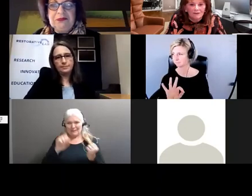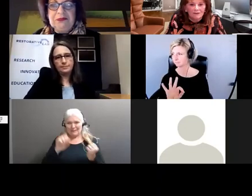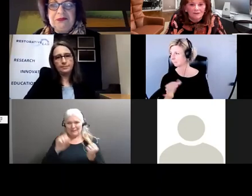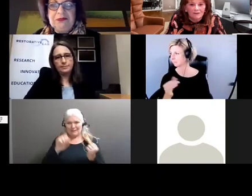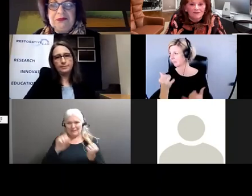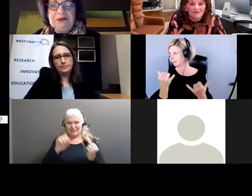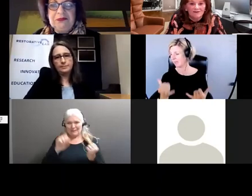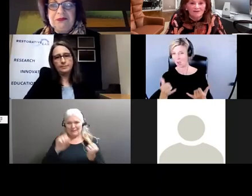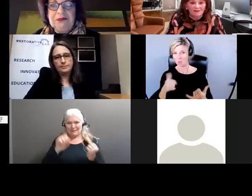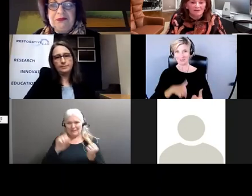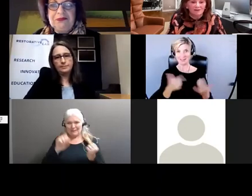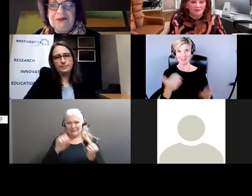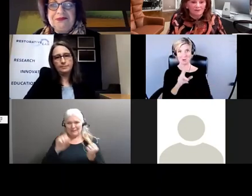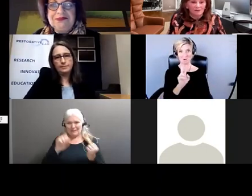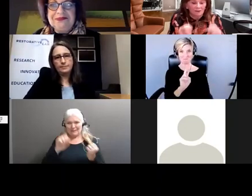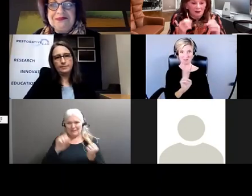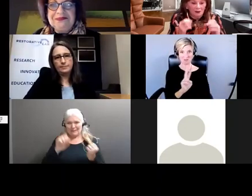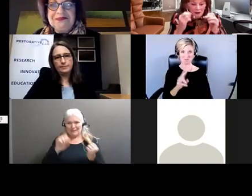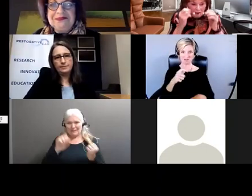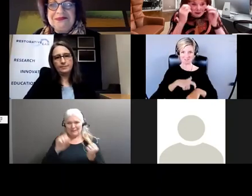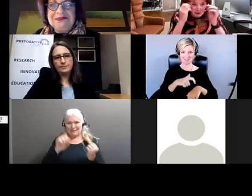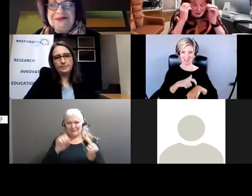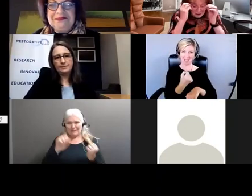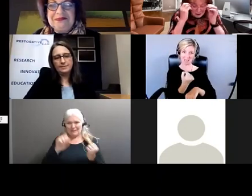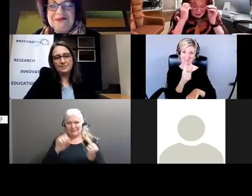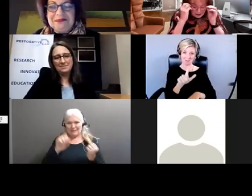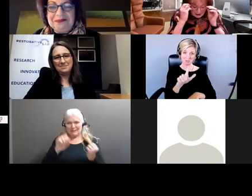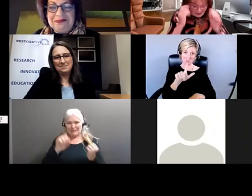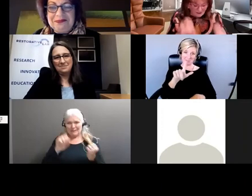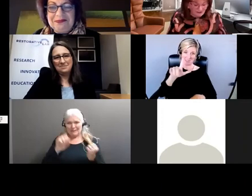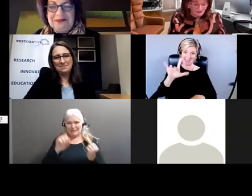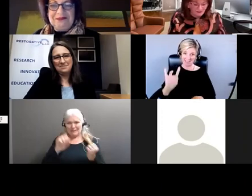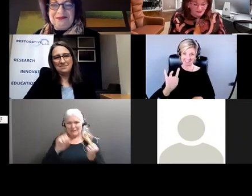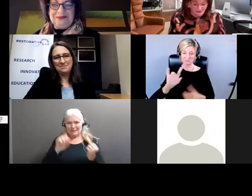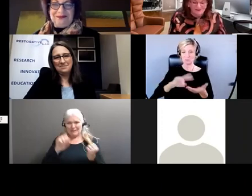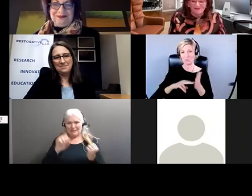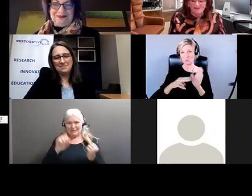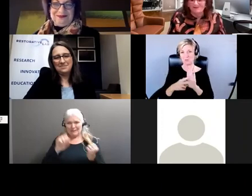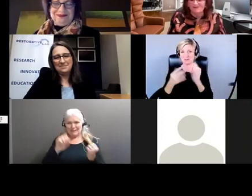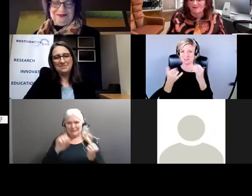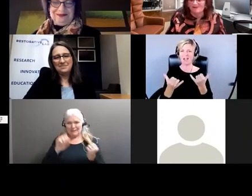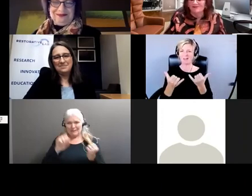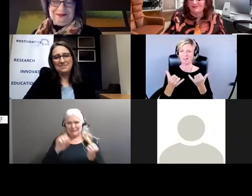11:28 here in Vancouver, so I think, unfortunately, it is time to stop this very lively Q&A.